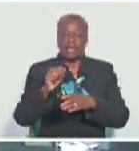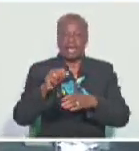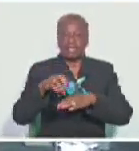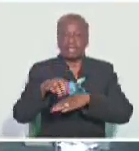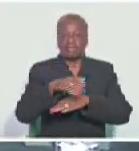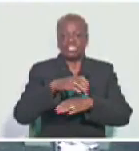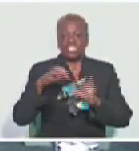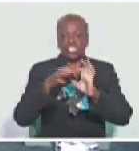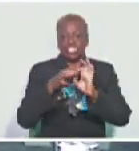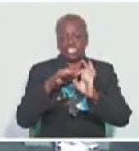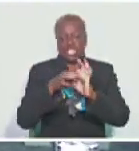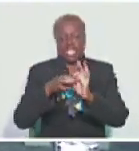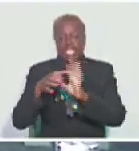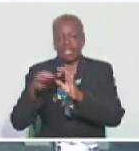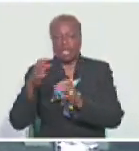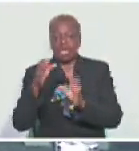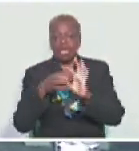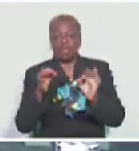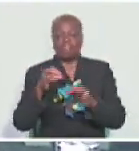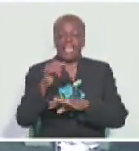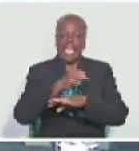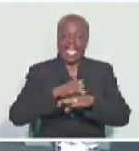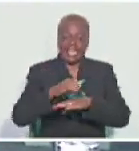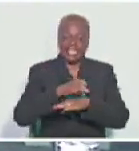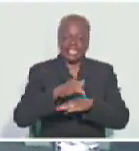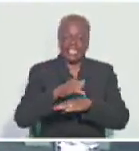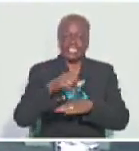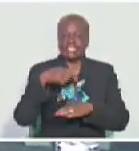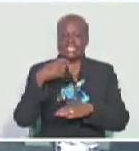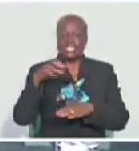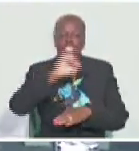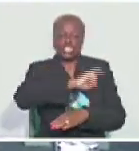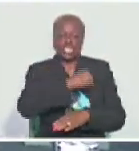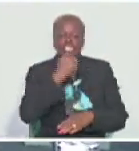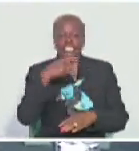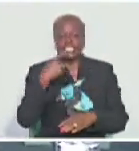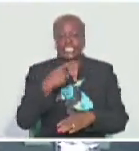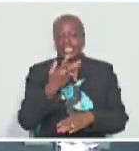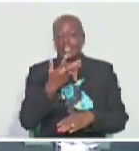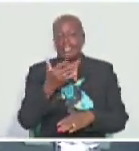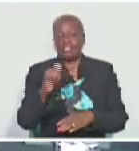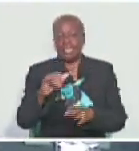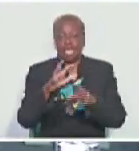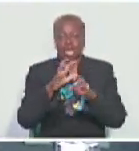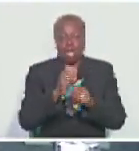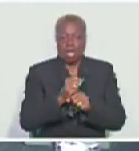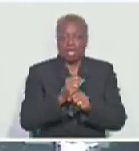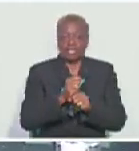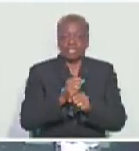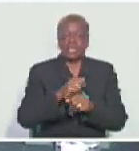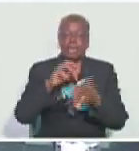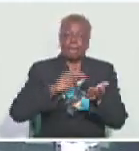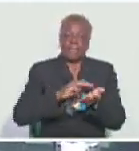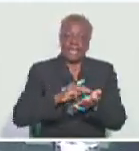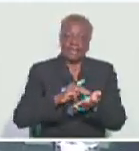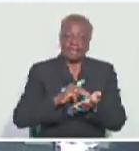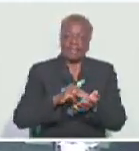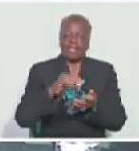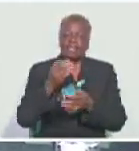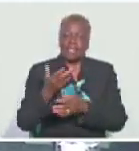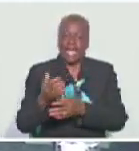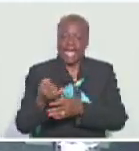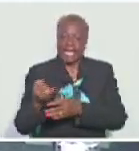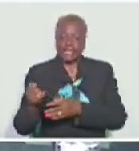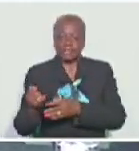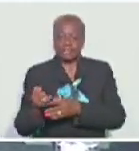borders now open, Johnson says that they've acquired medical items needed in the case of a COVID-19 outbreak. However, there are still more areas